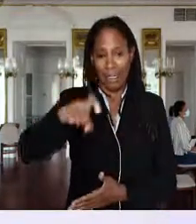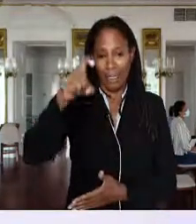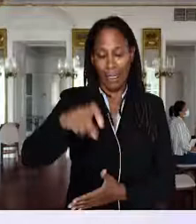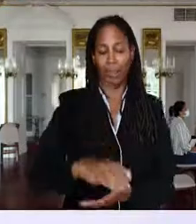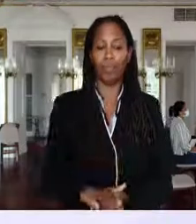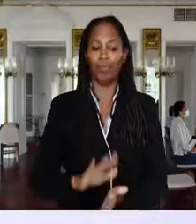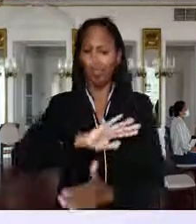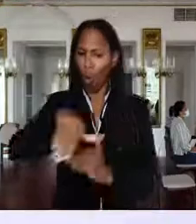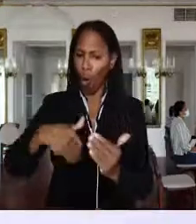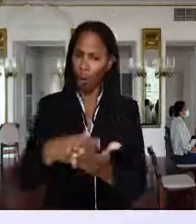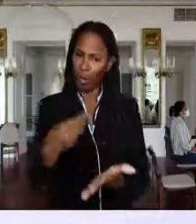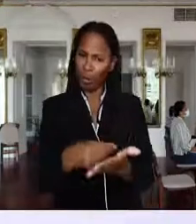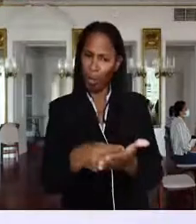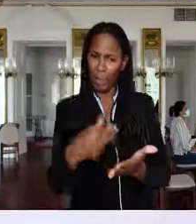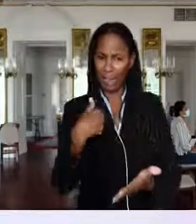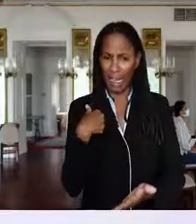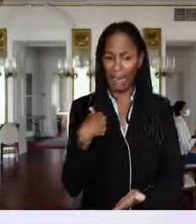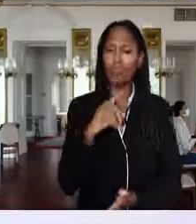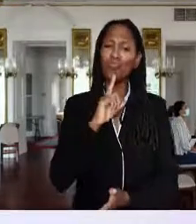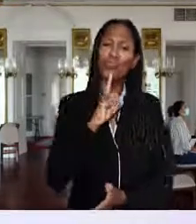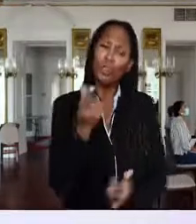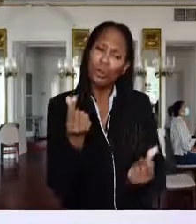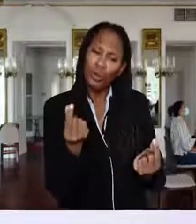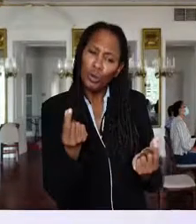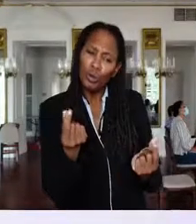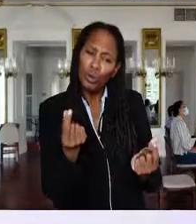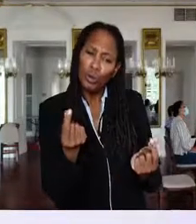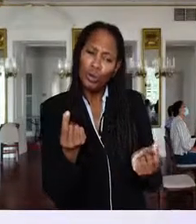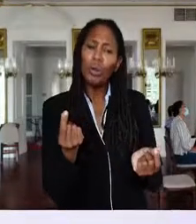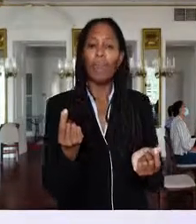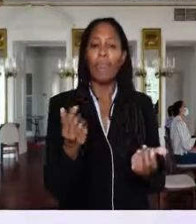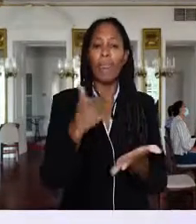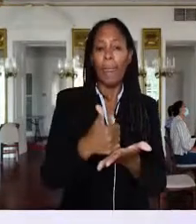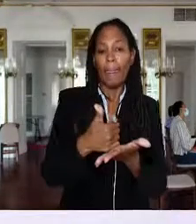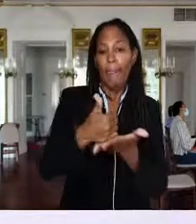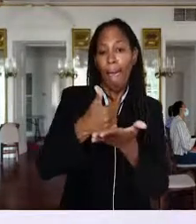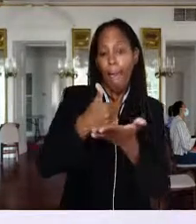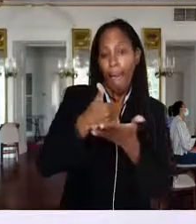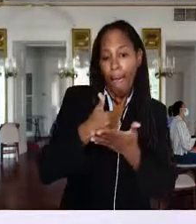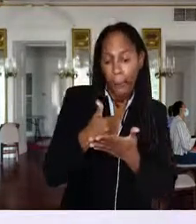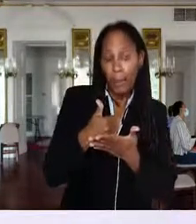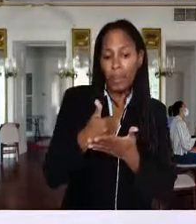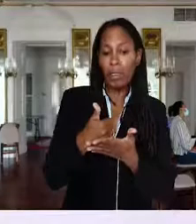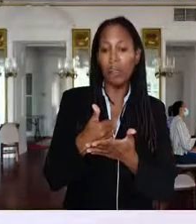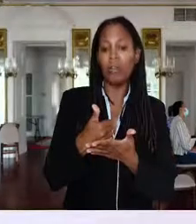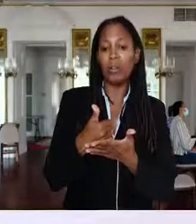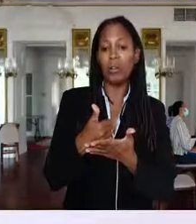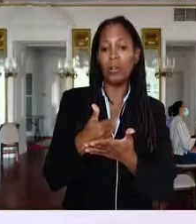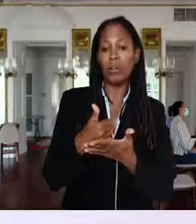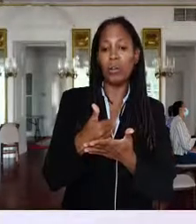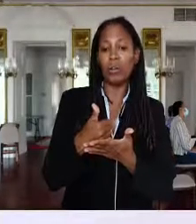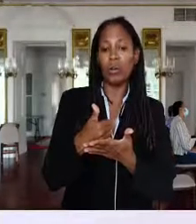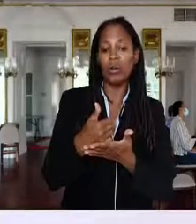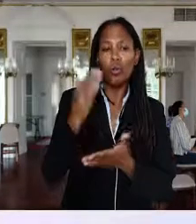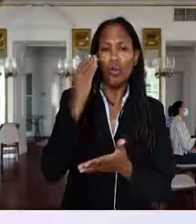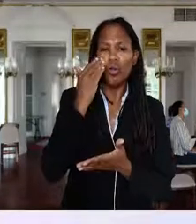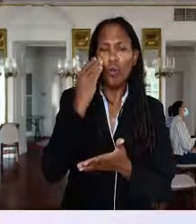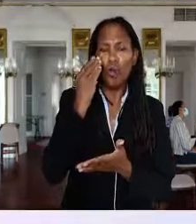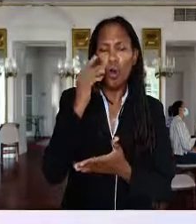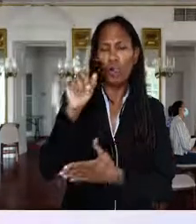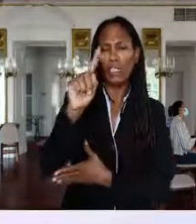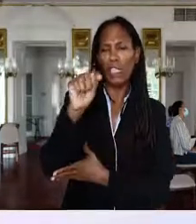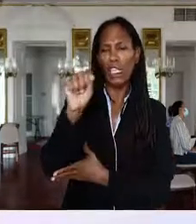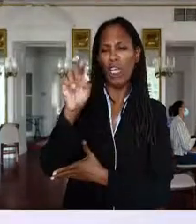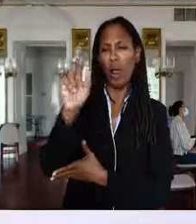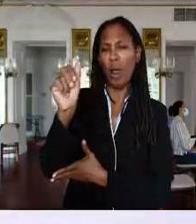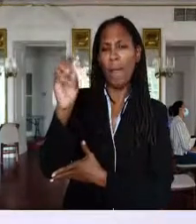All this money that we have, it really provides a backstop to traumatic shocks to our economy. You know what those traumatic shocks